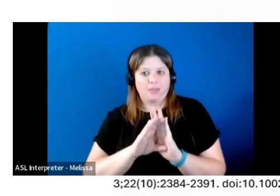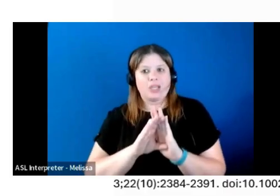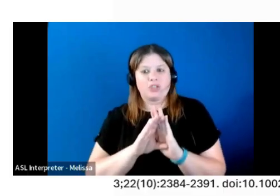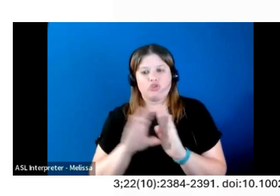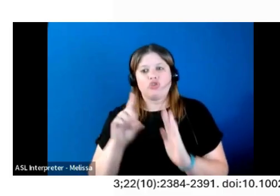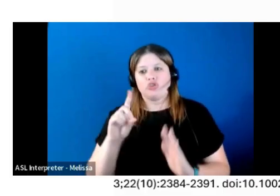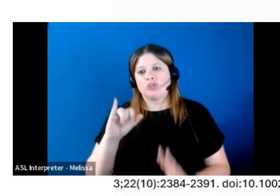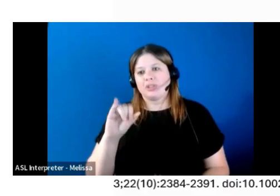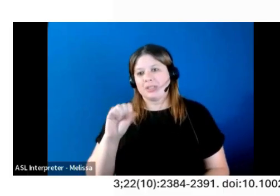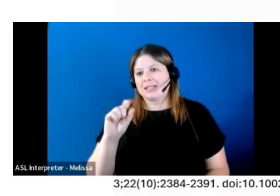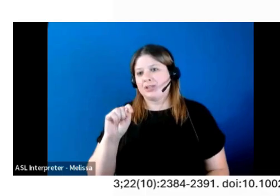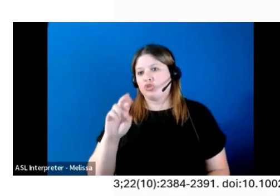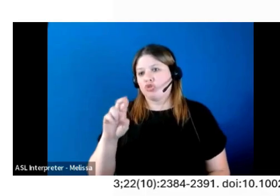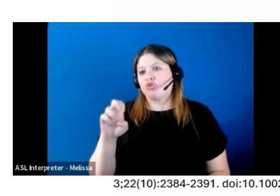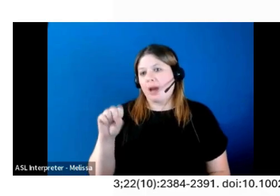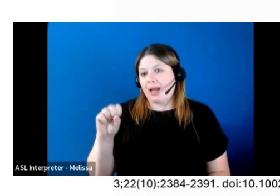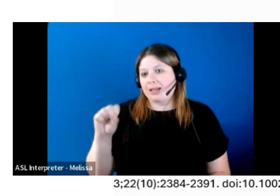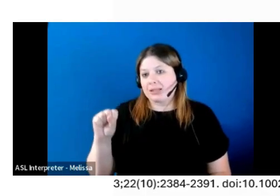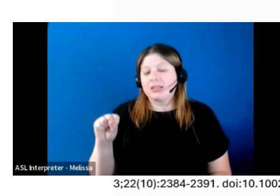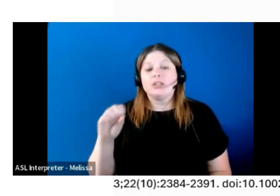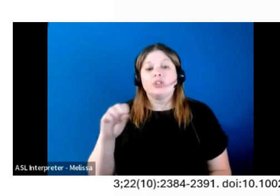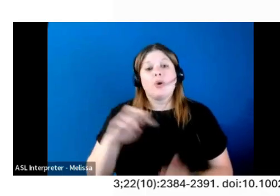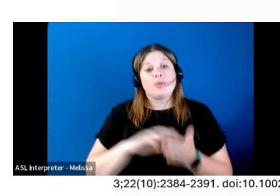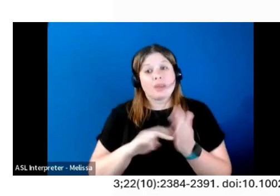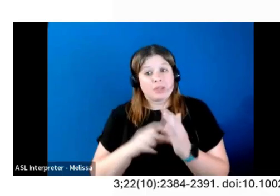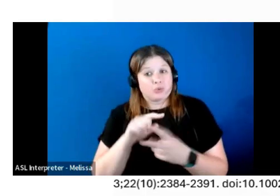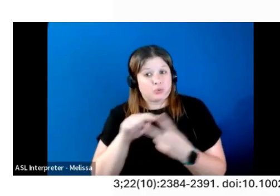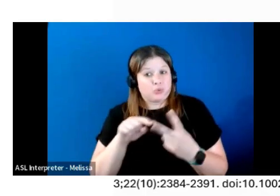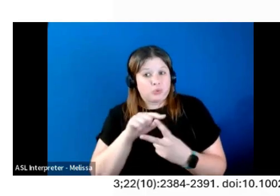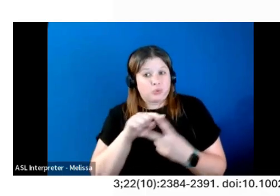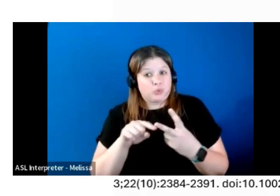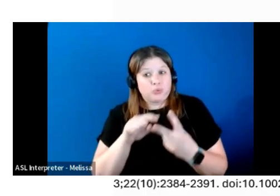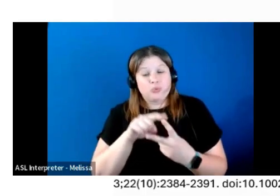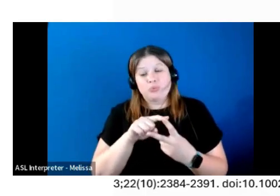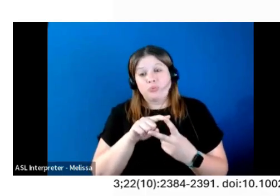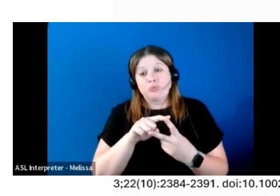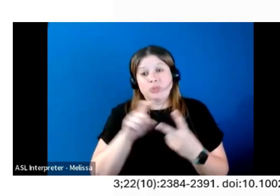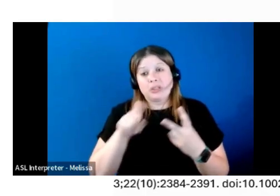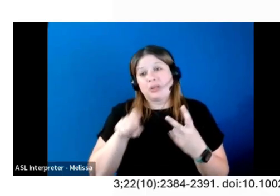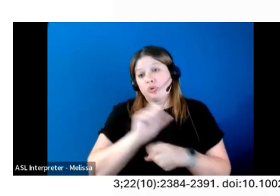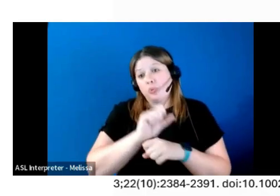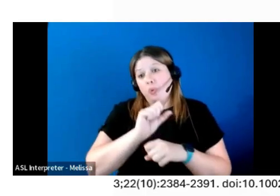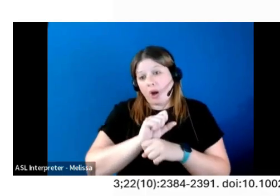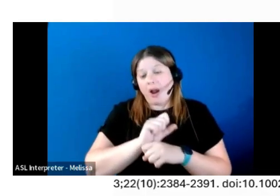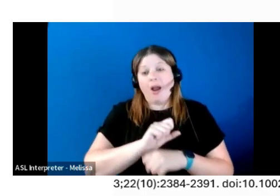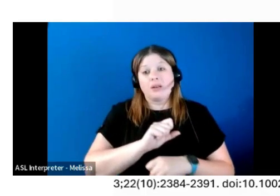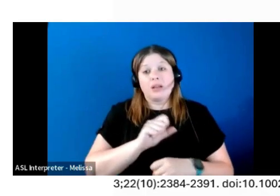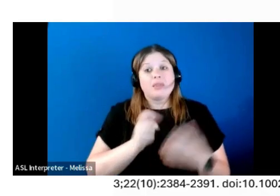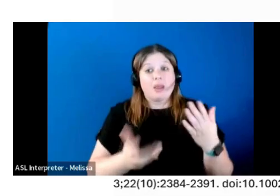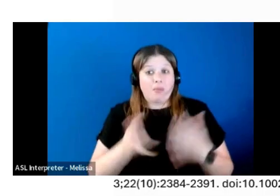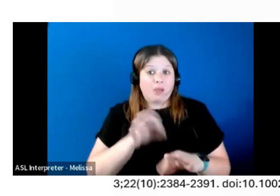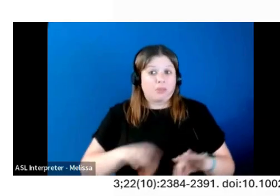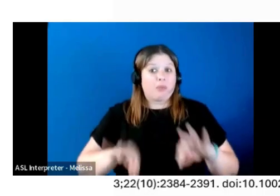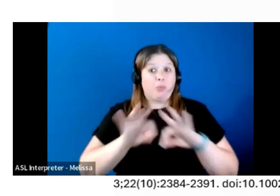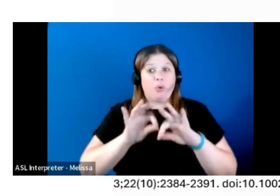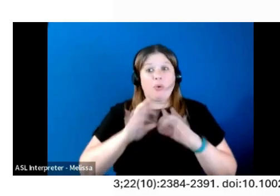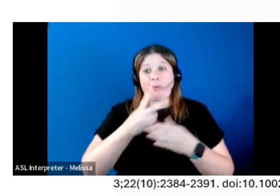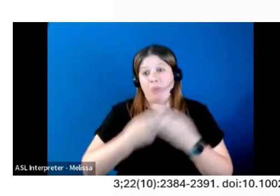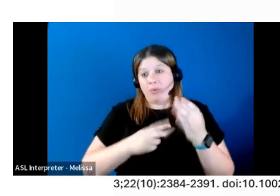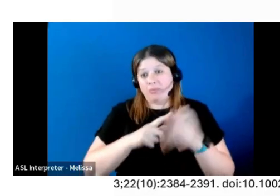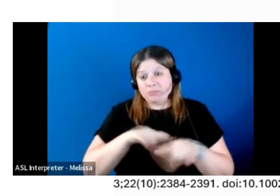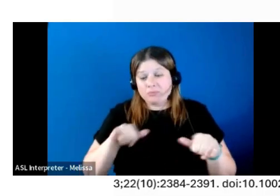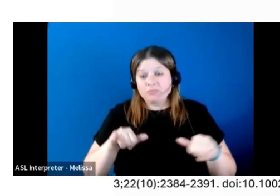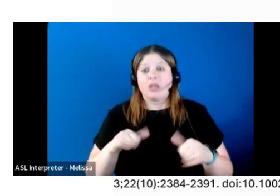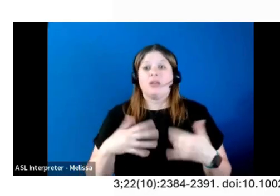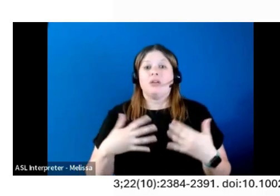2 things to work on and that may matter at once: strengthening body compassion and